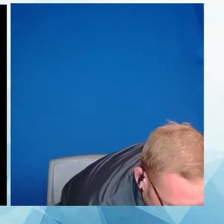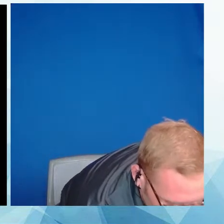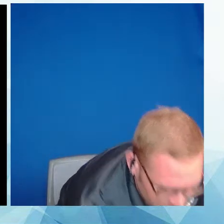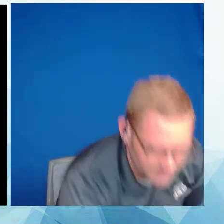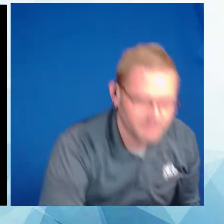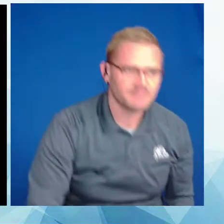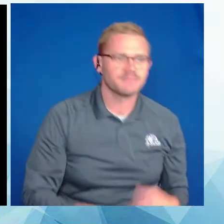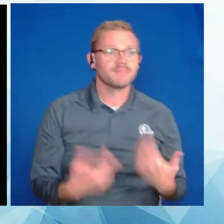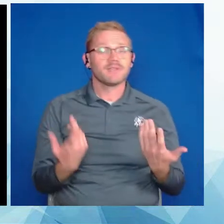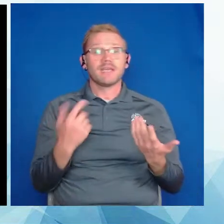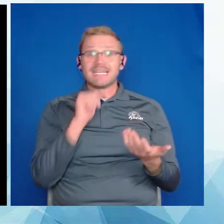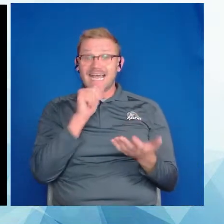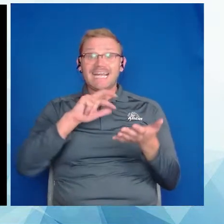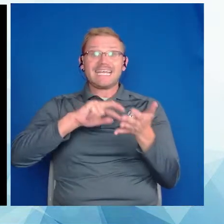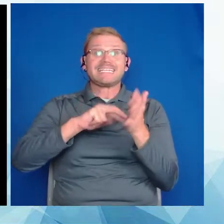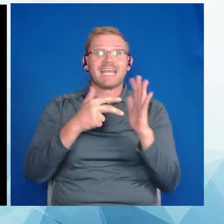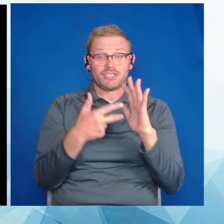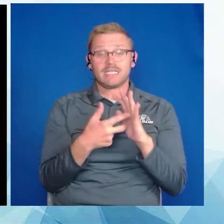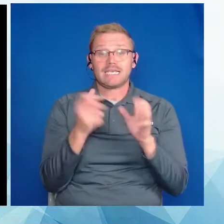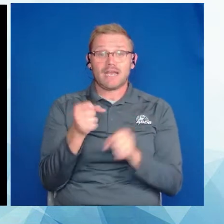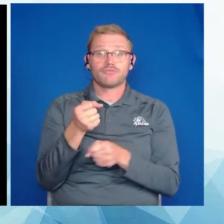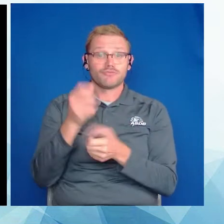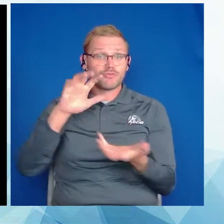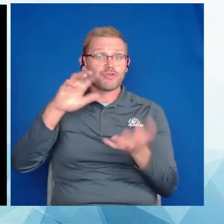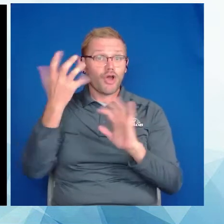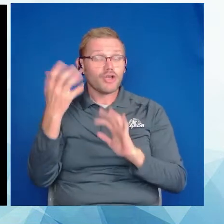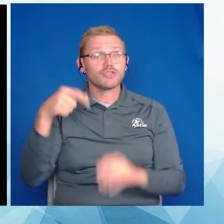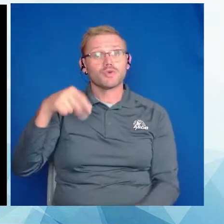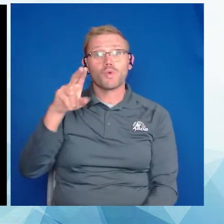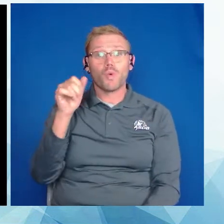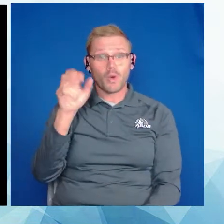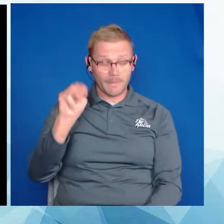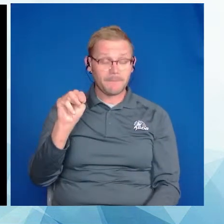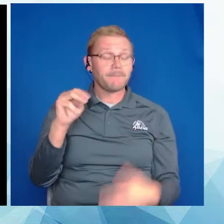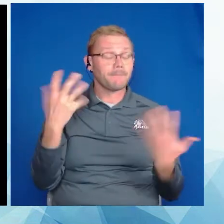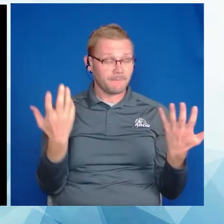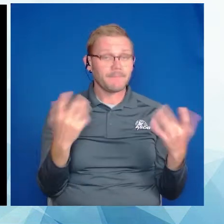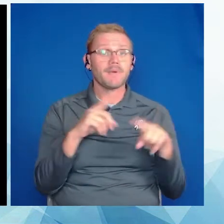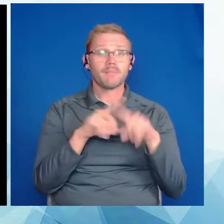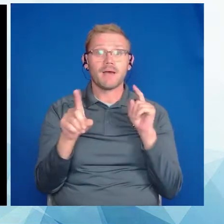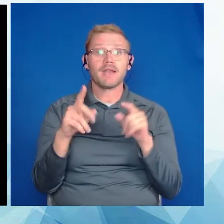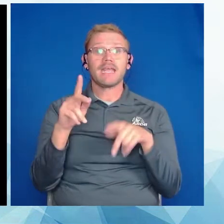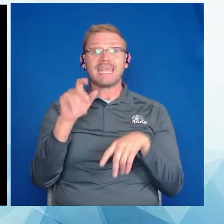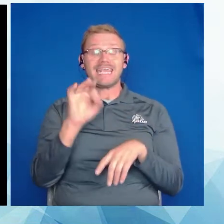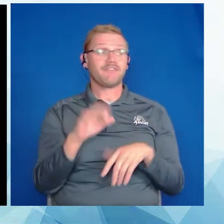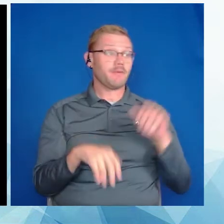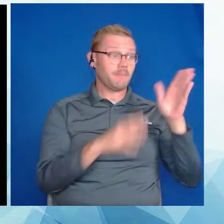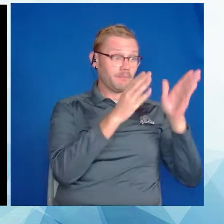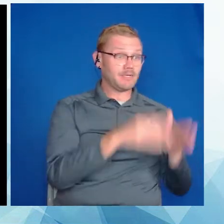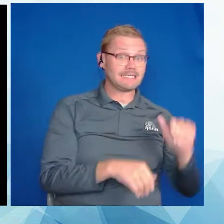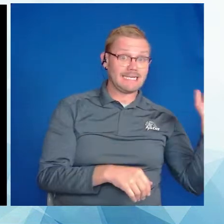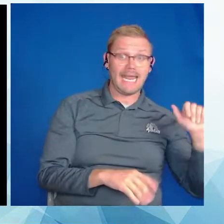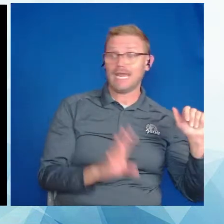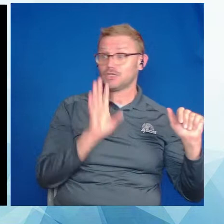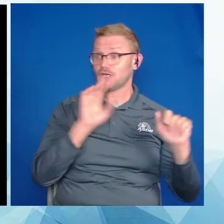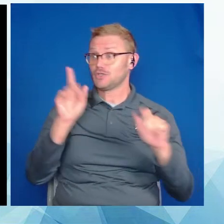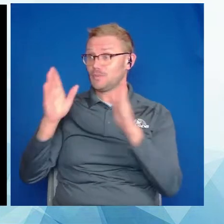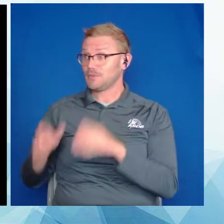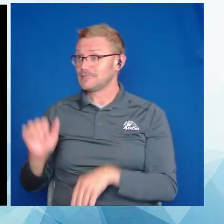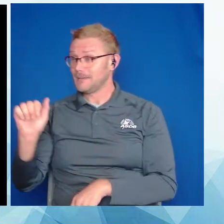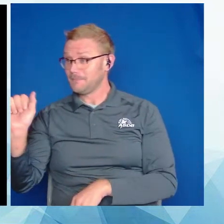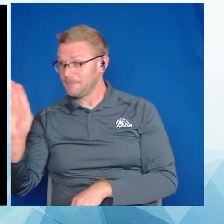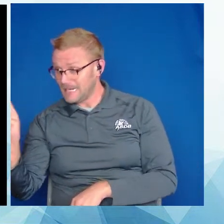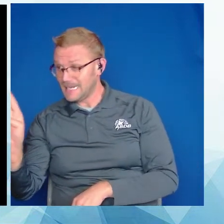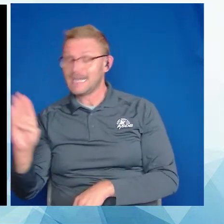unintentionally create a quorum. And a quorum can be created if person A talks to person B, then person